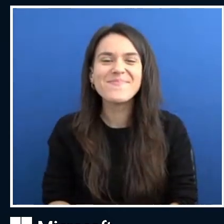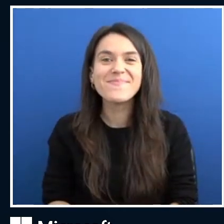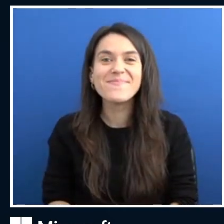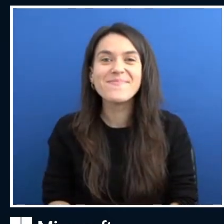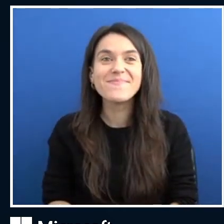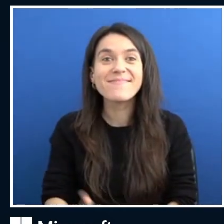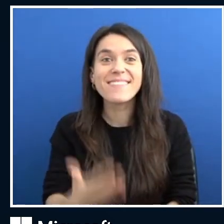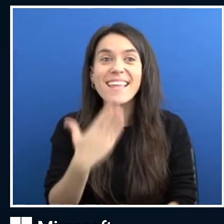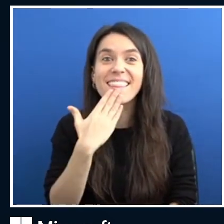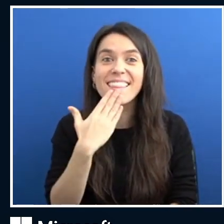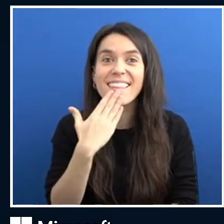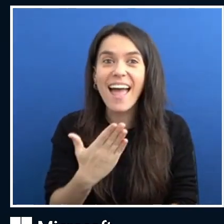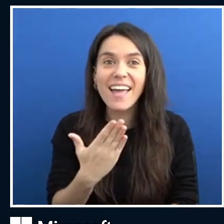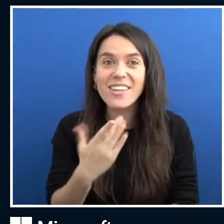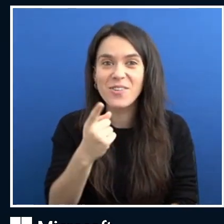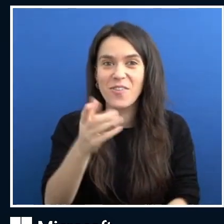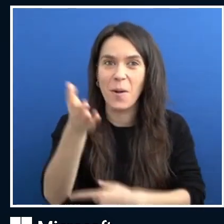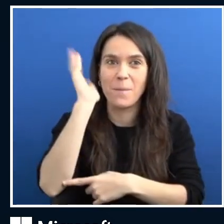Ananya.